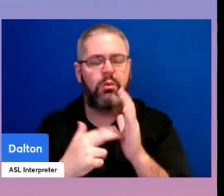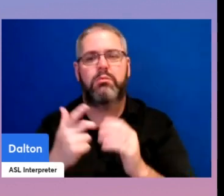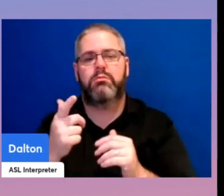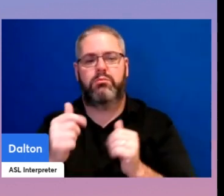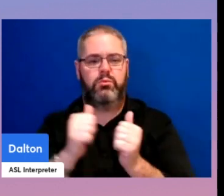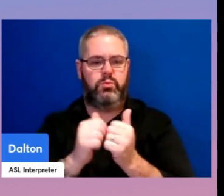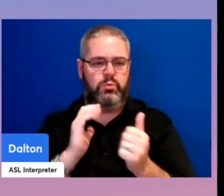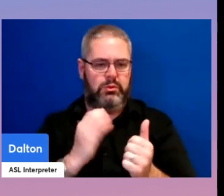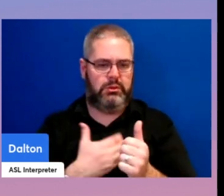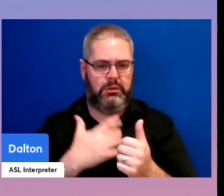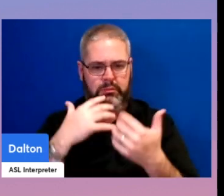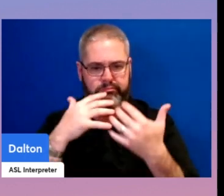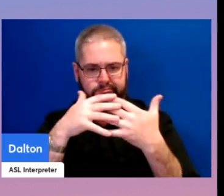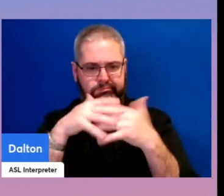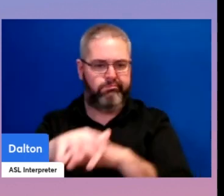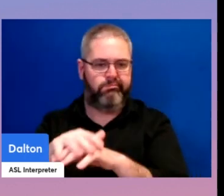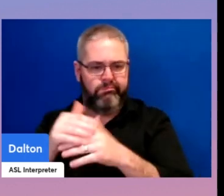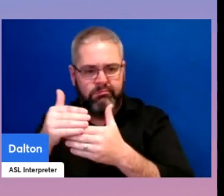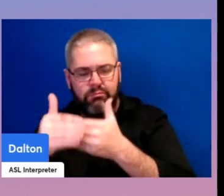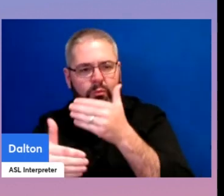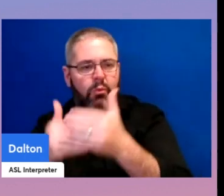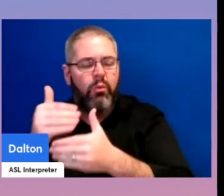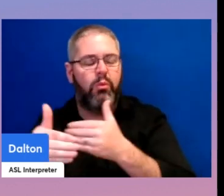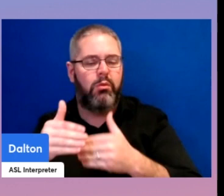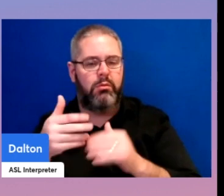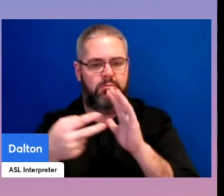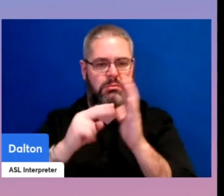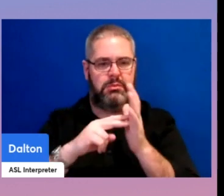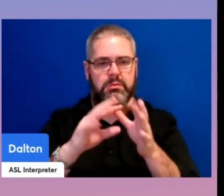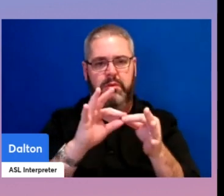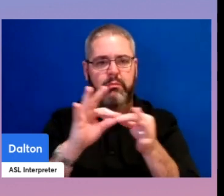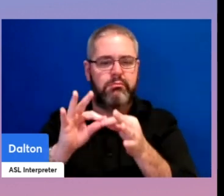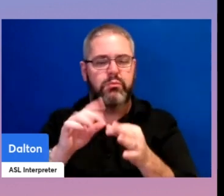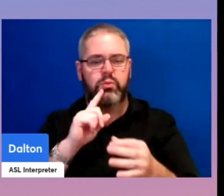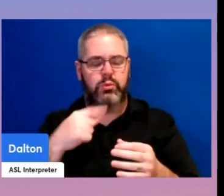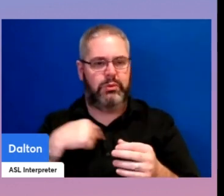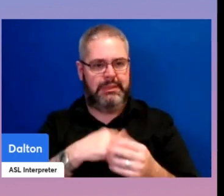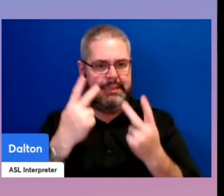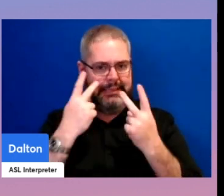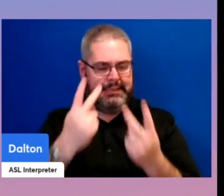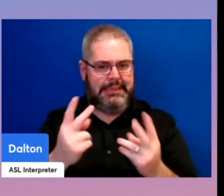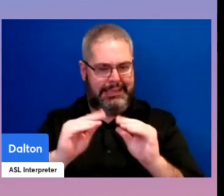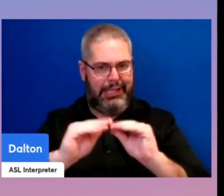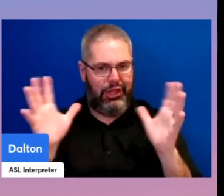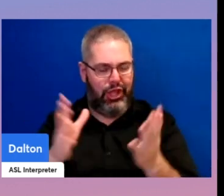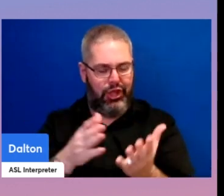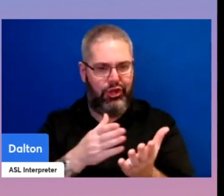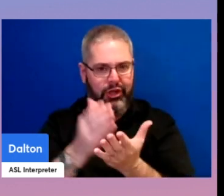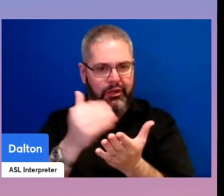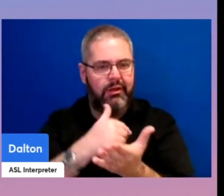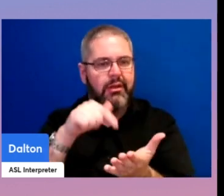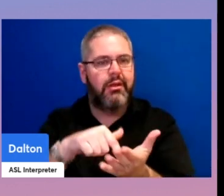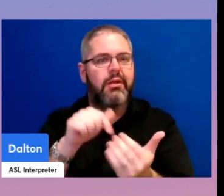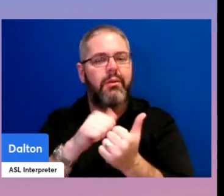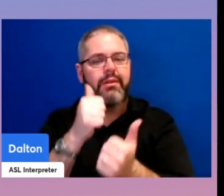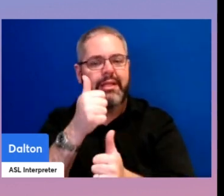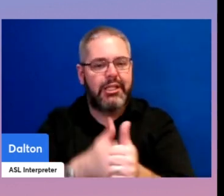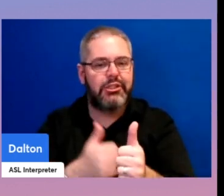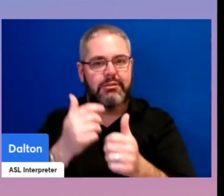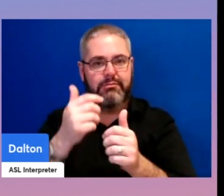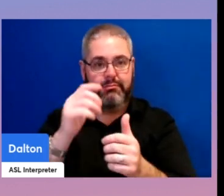of secrets. The associations are granular, and each secret has an